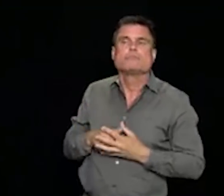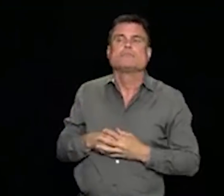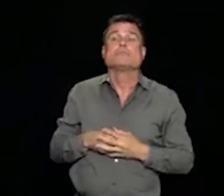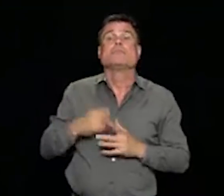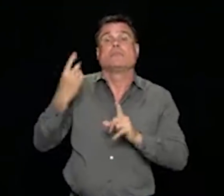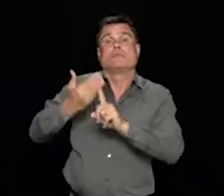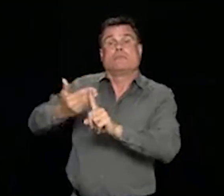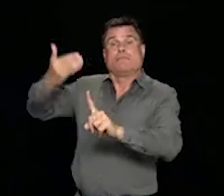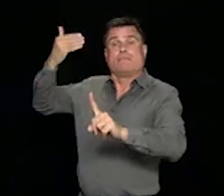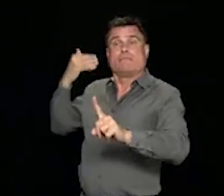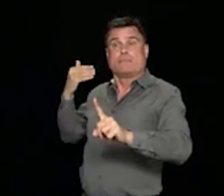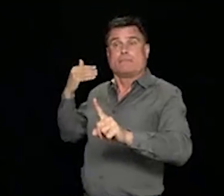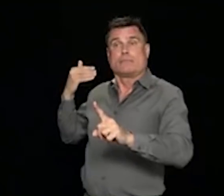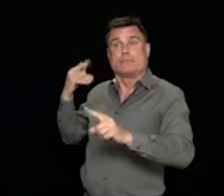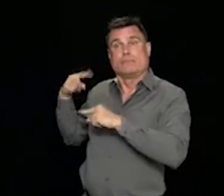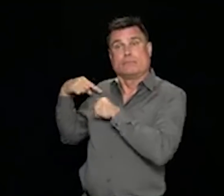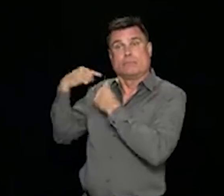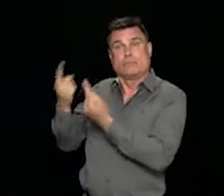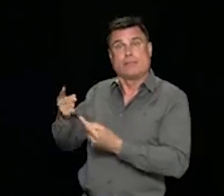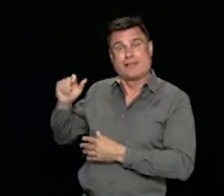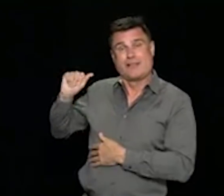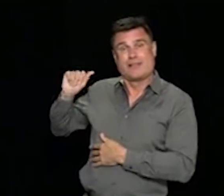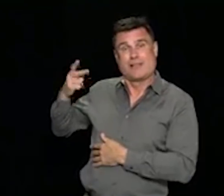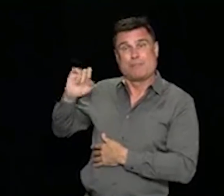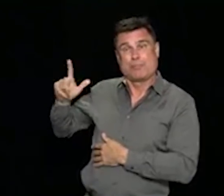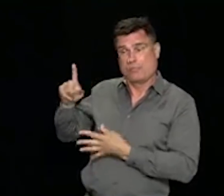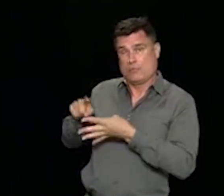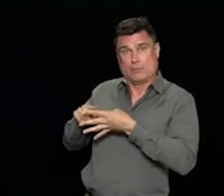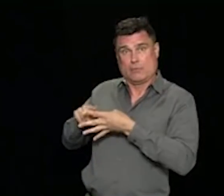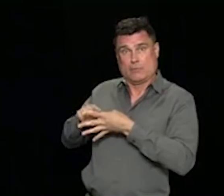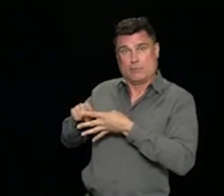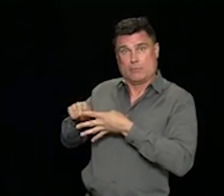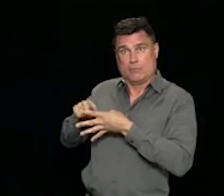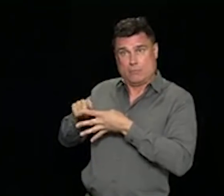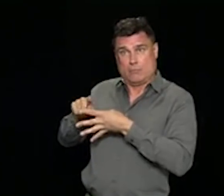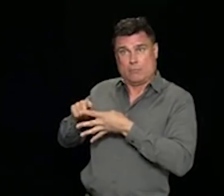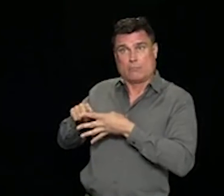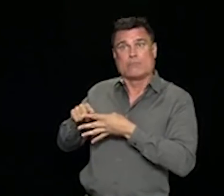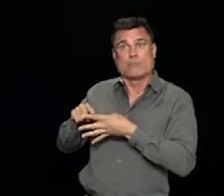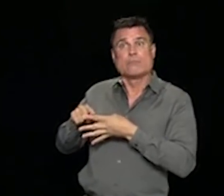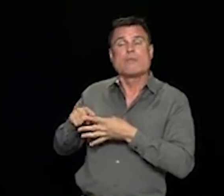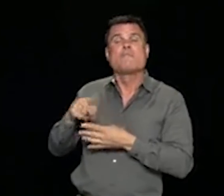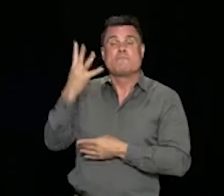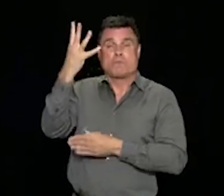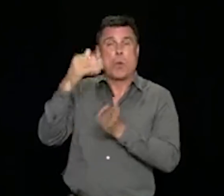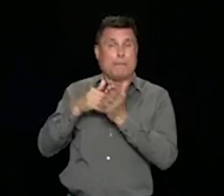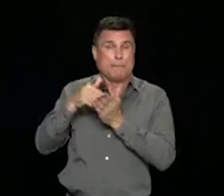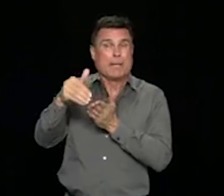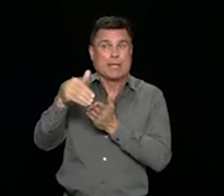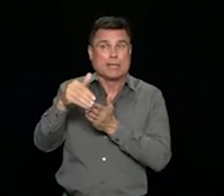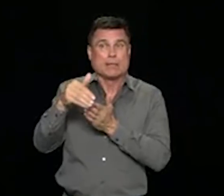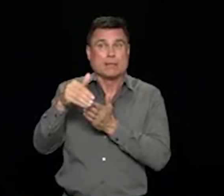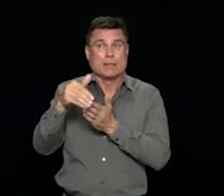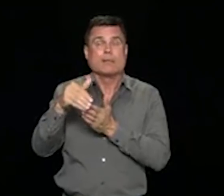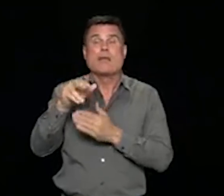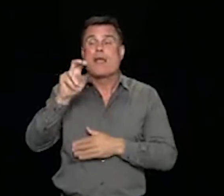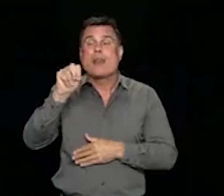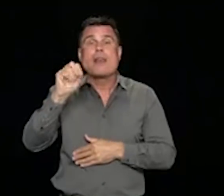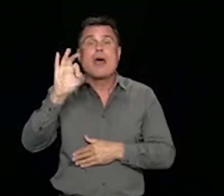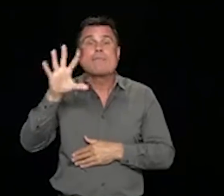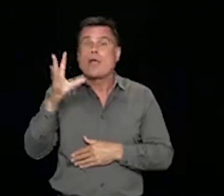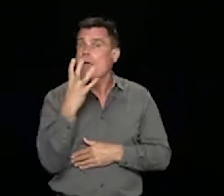previous announcements since the beginning of April. We've obtained approximately 4 million N95 respirators.